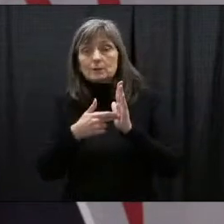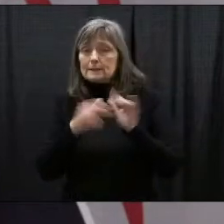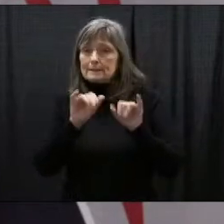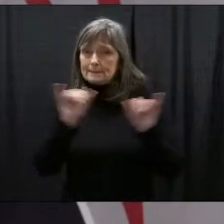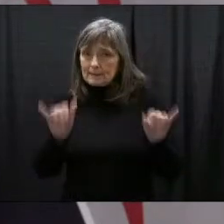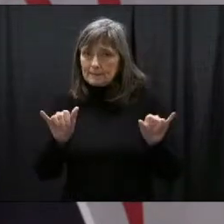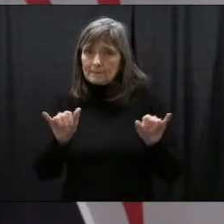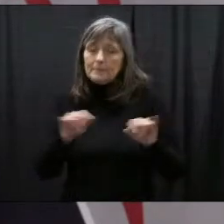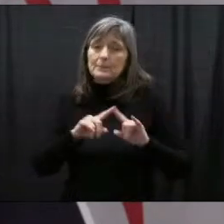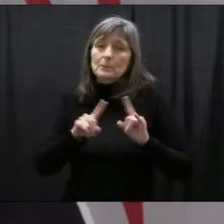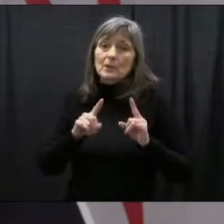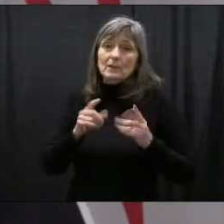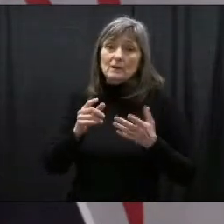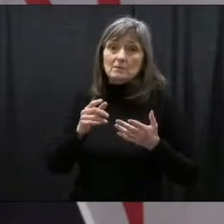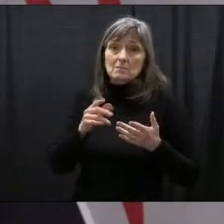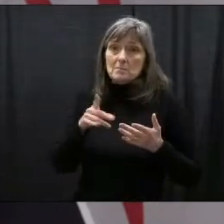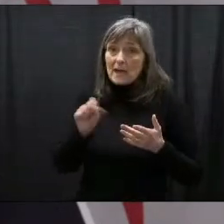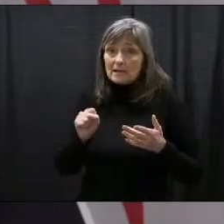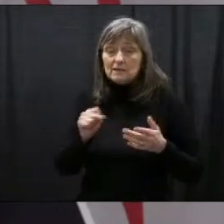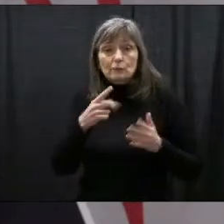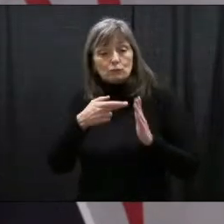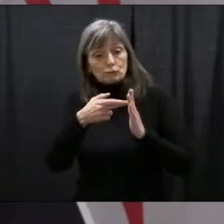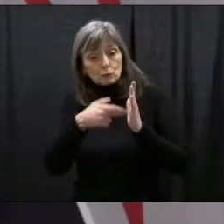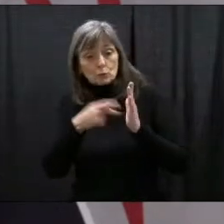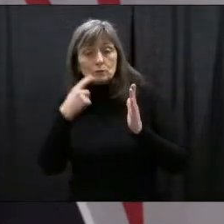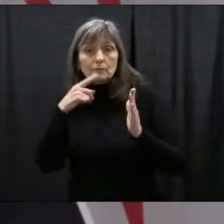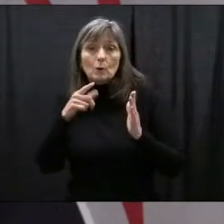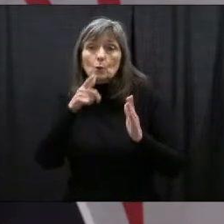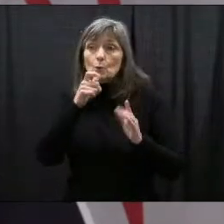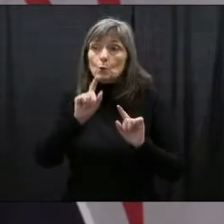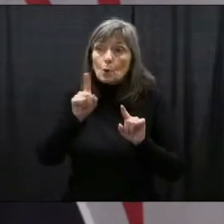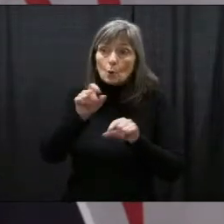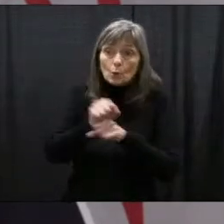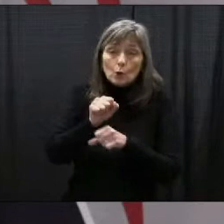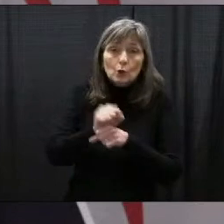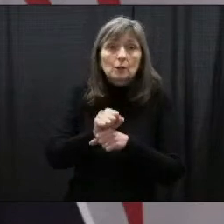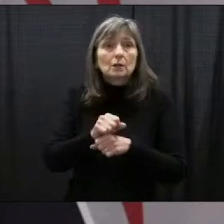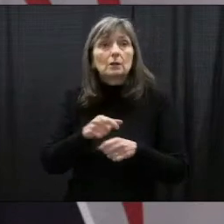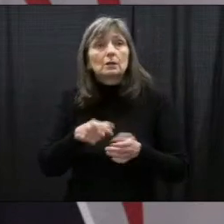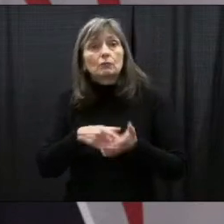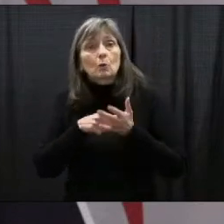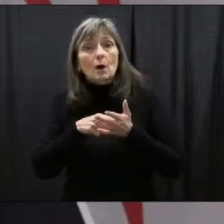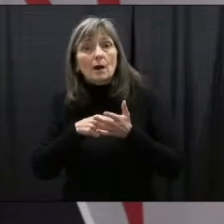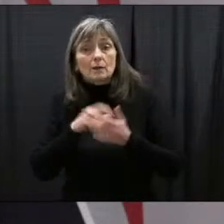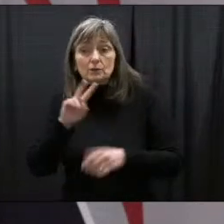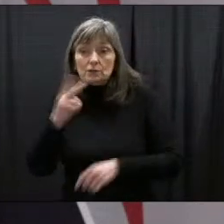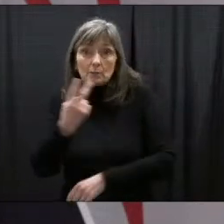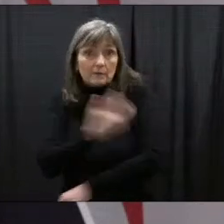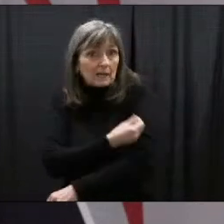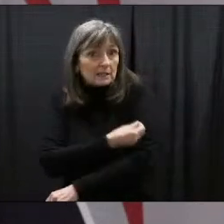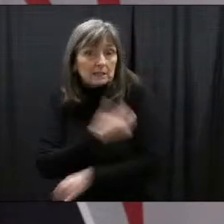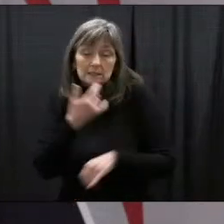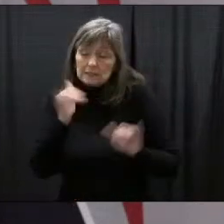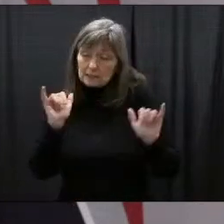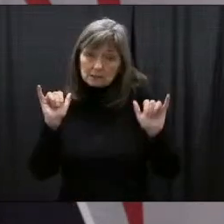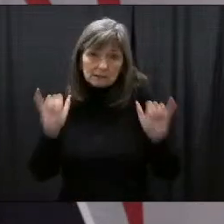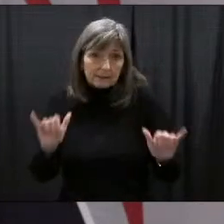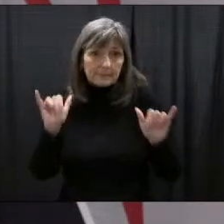remain in place. So the mandate for people who are working and require double vaccines is still in